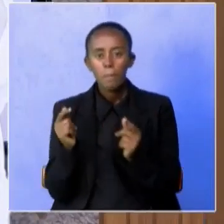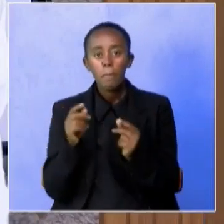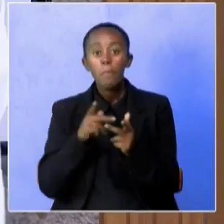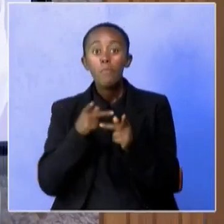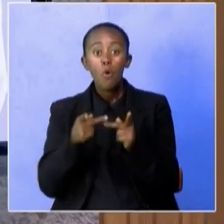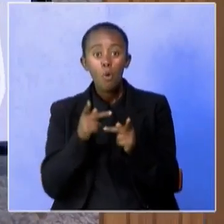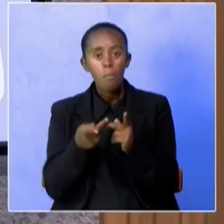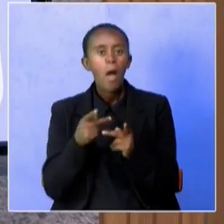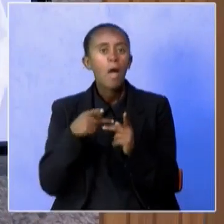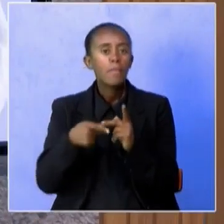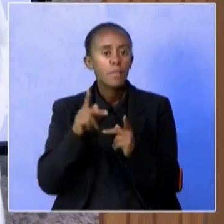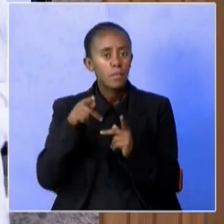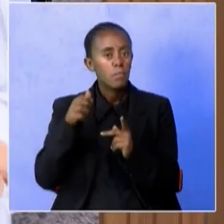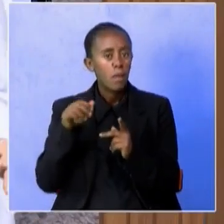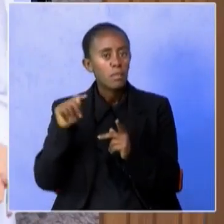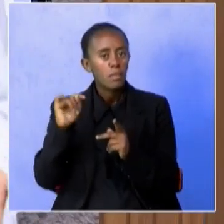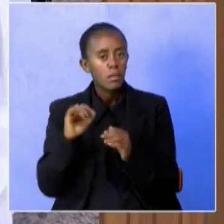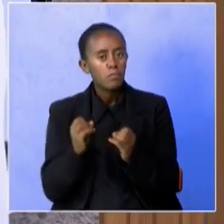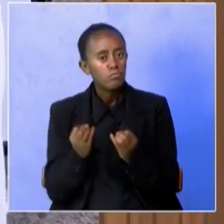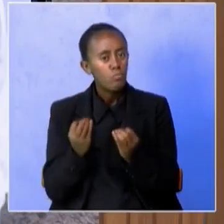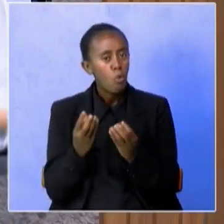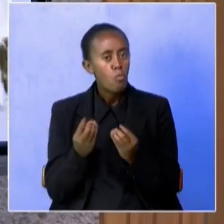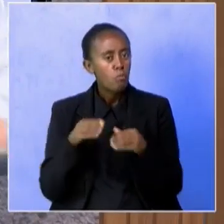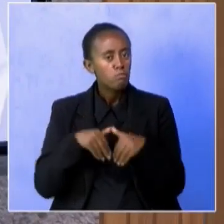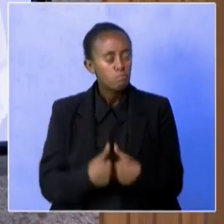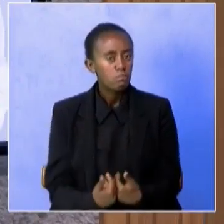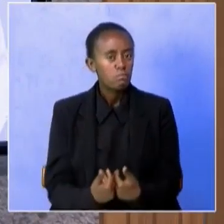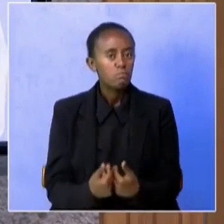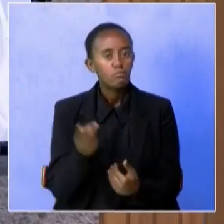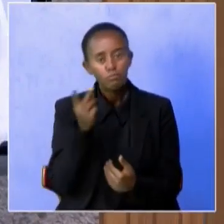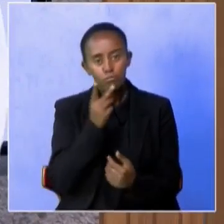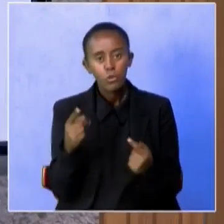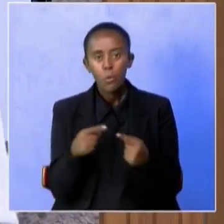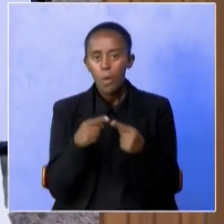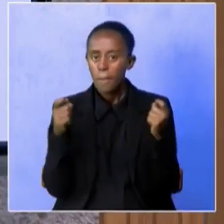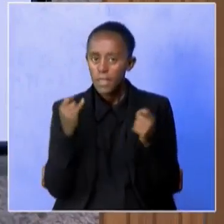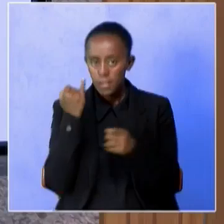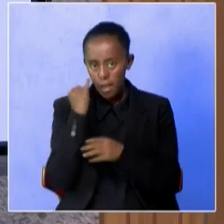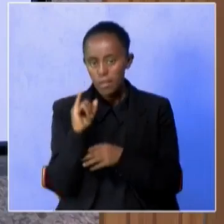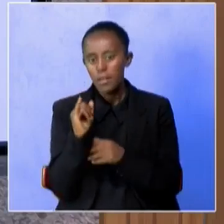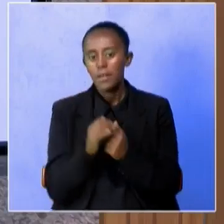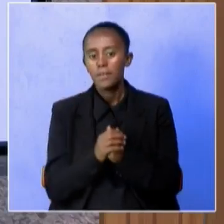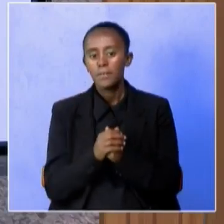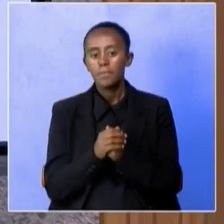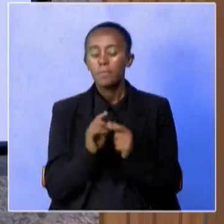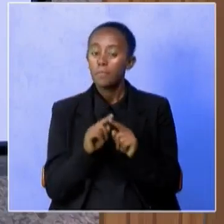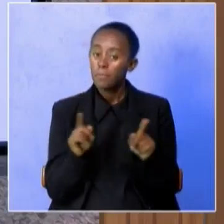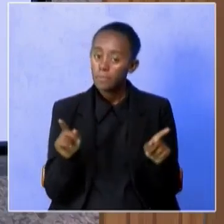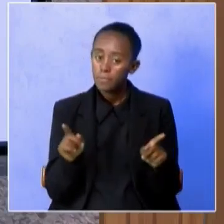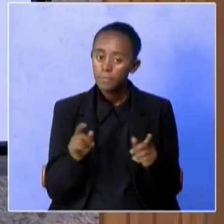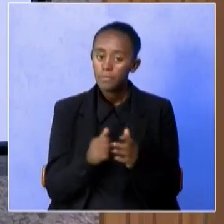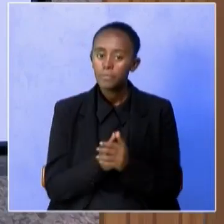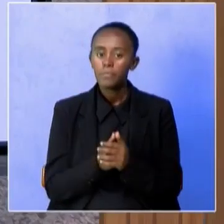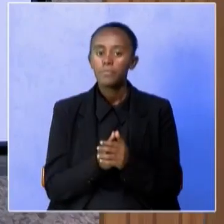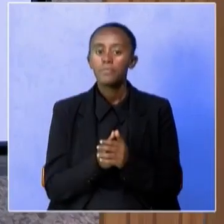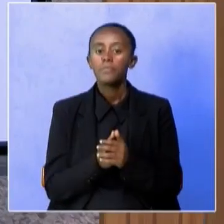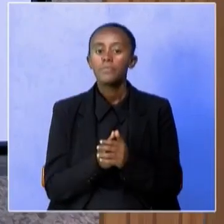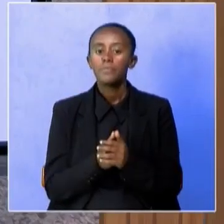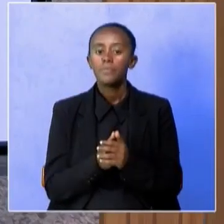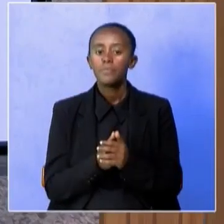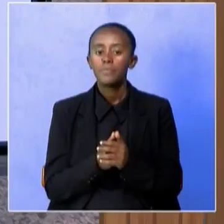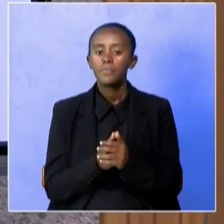party that would be more tiring. So, two opposing ideas. But,